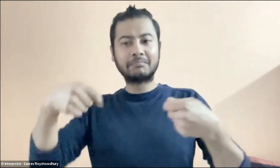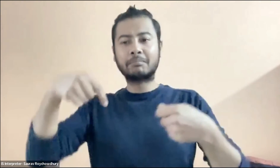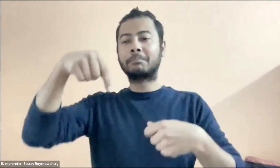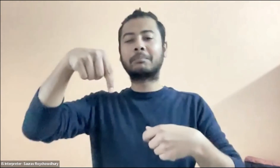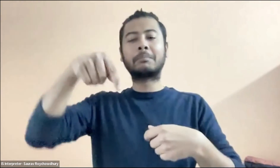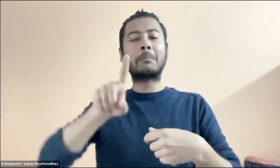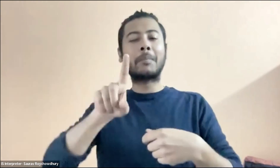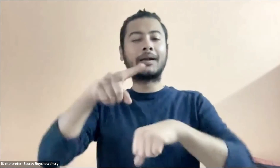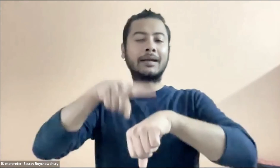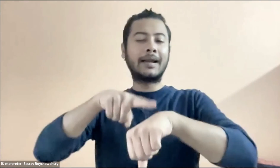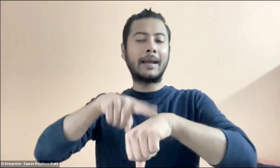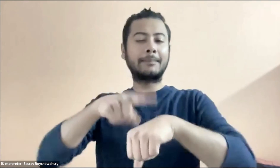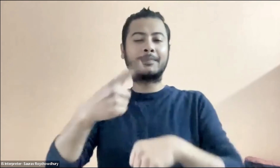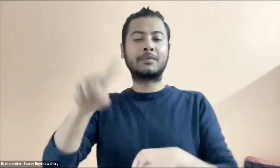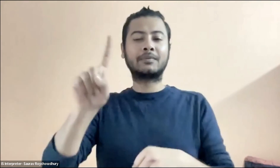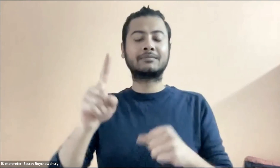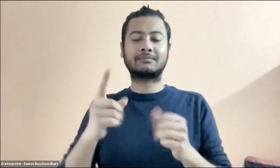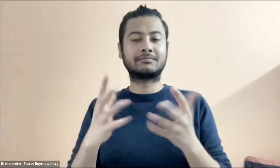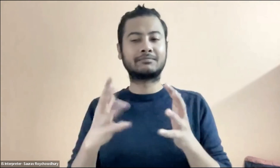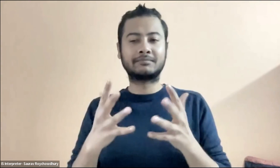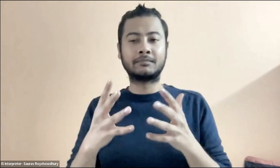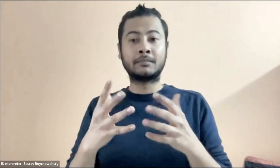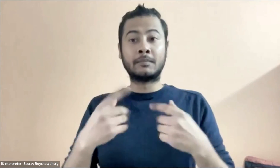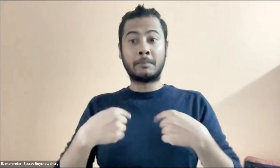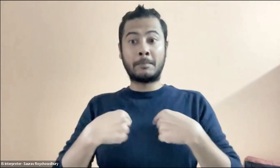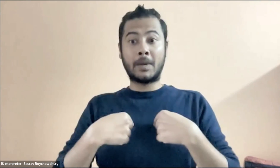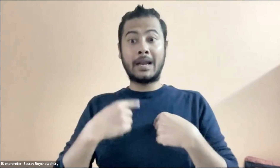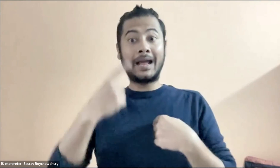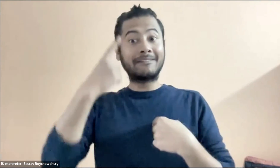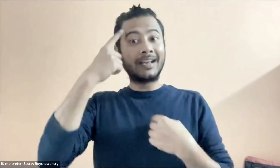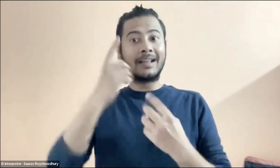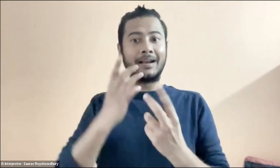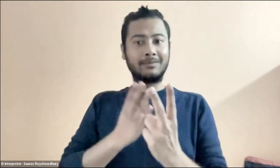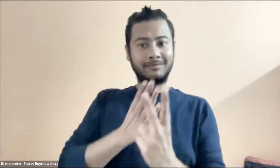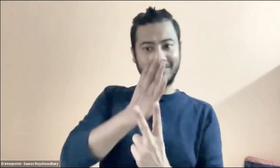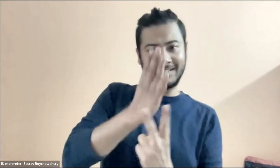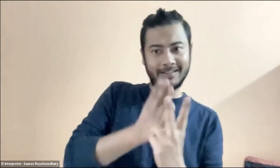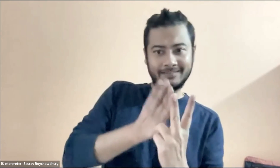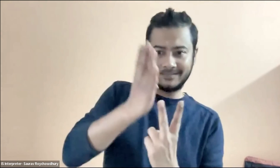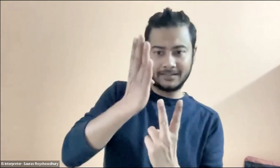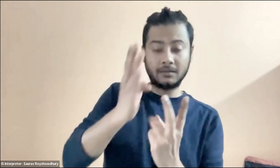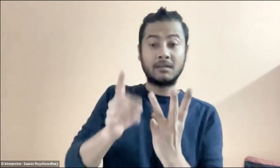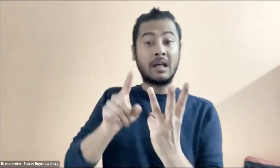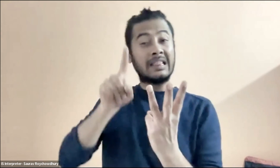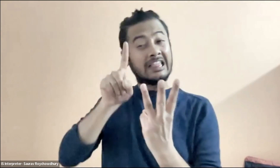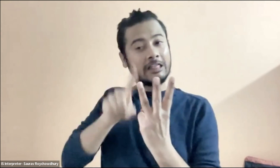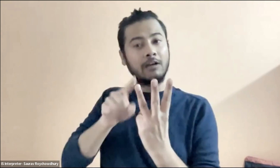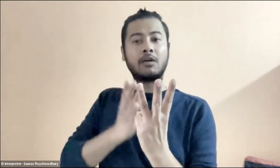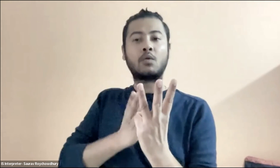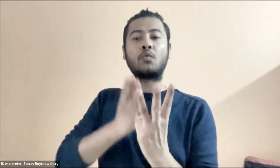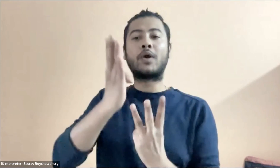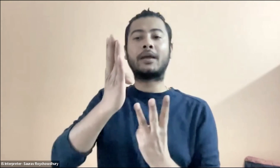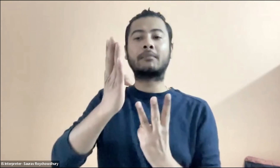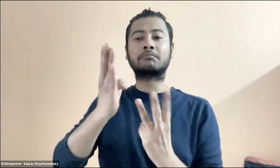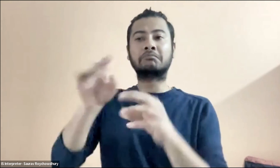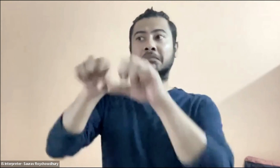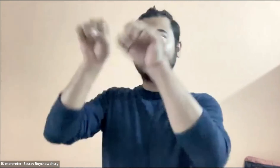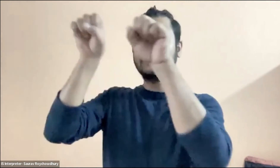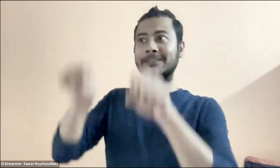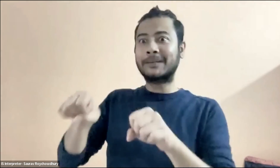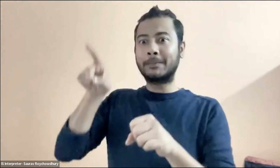what I understood, it is like a third way of improving the systems through